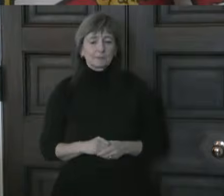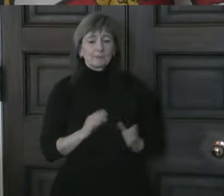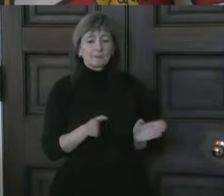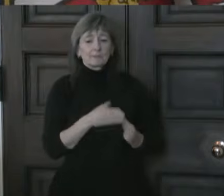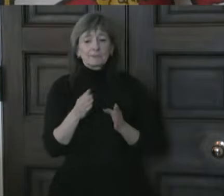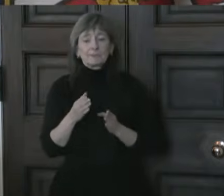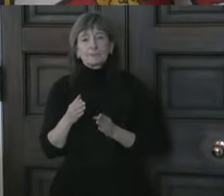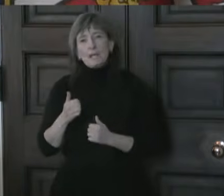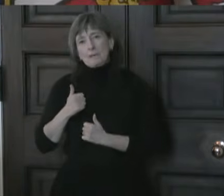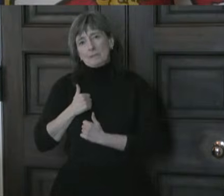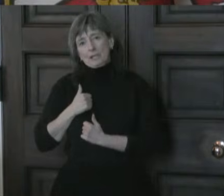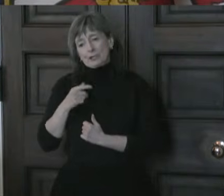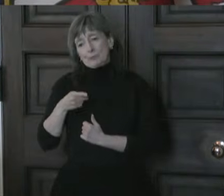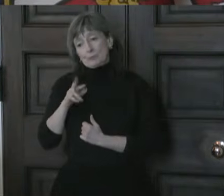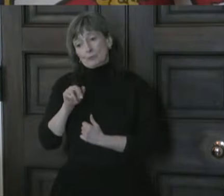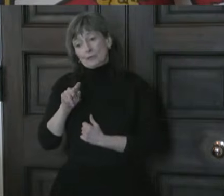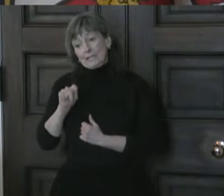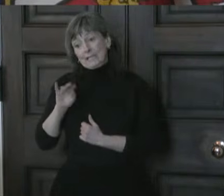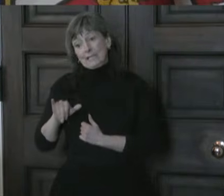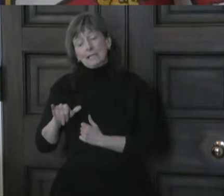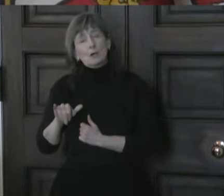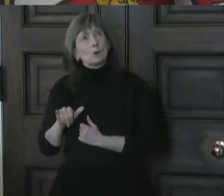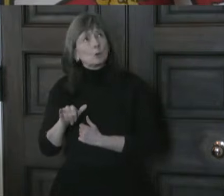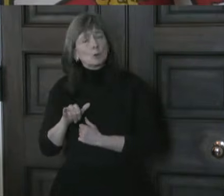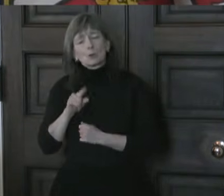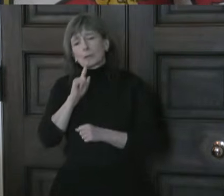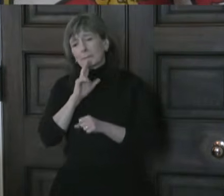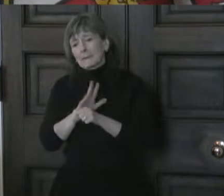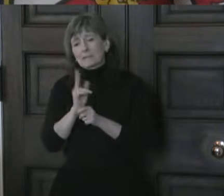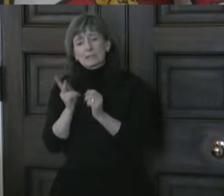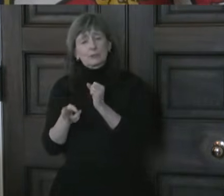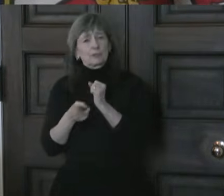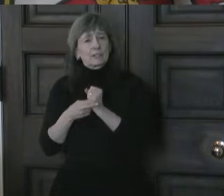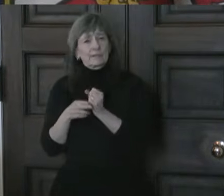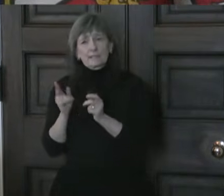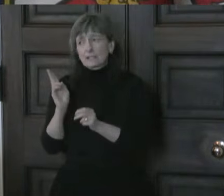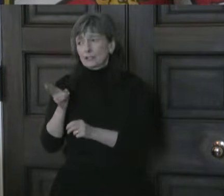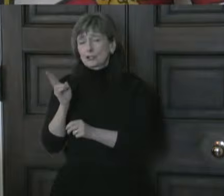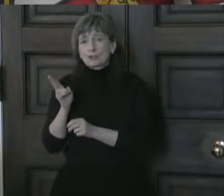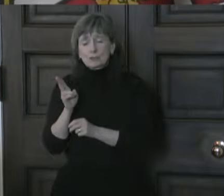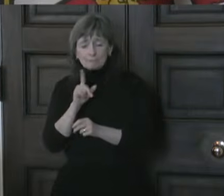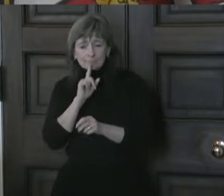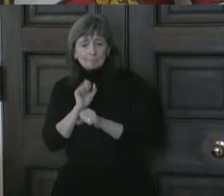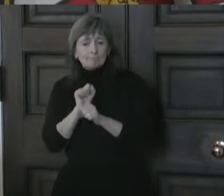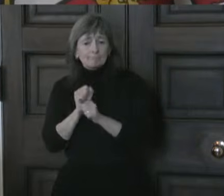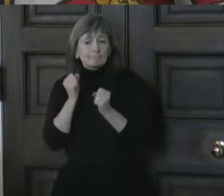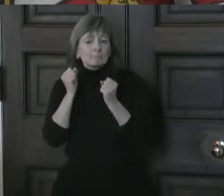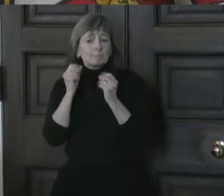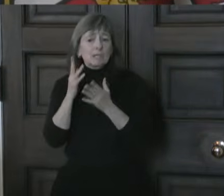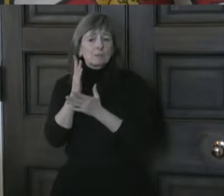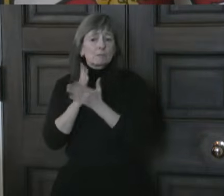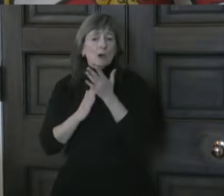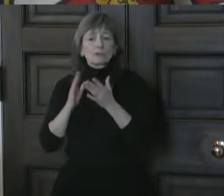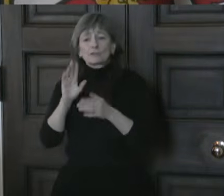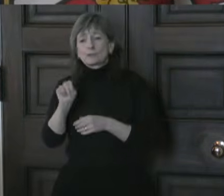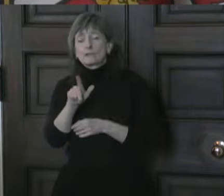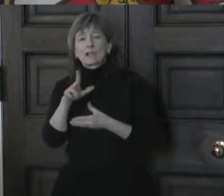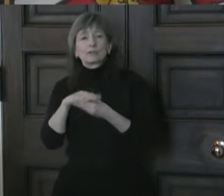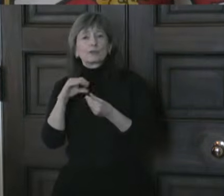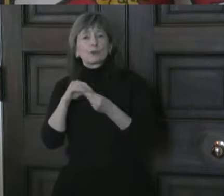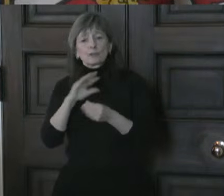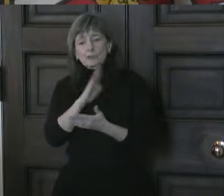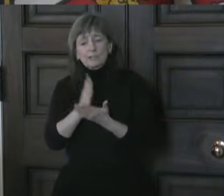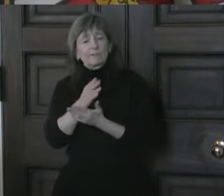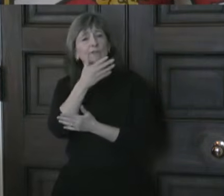Major Pretty, your commitment to preserving history has ensured that important chapters of Newfoundland and Labrador story will not be